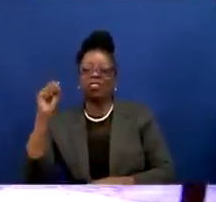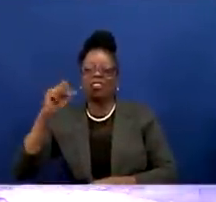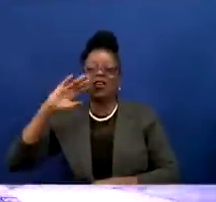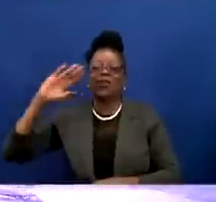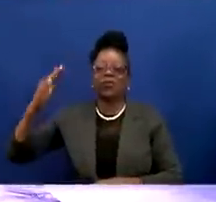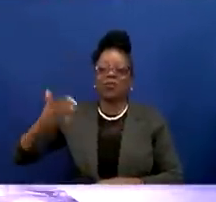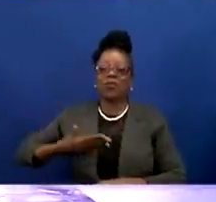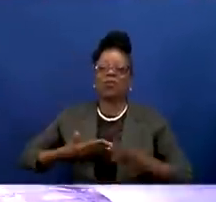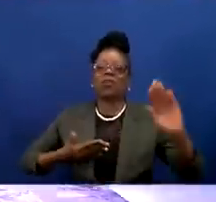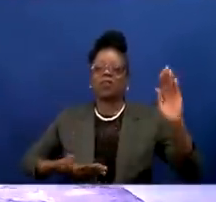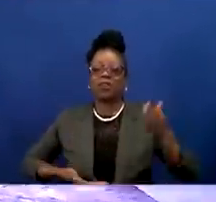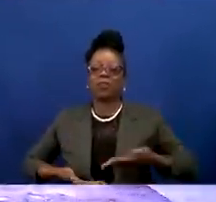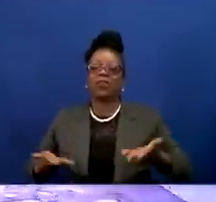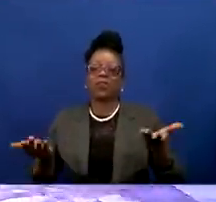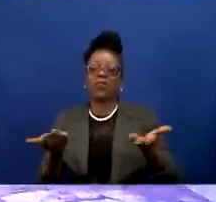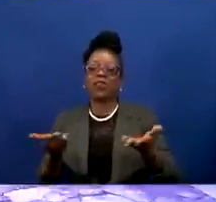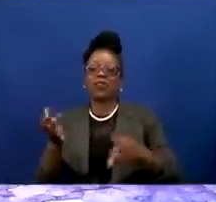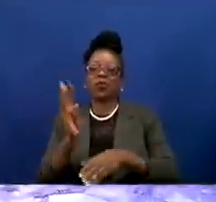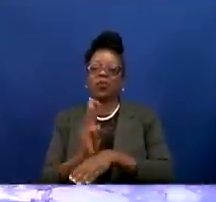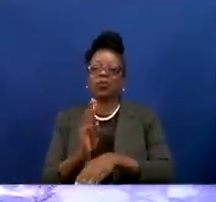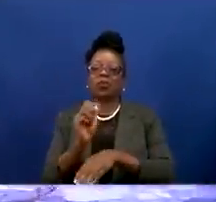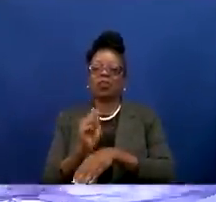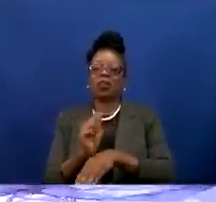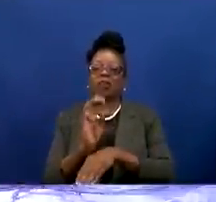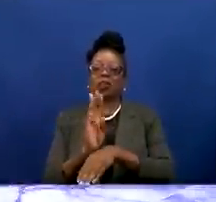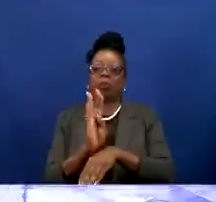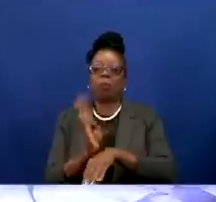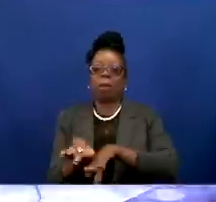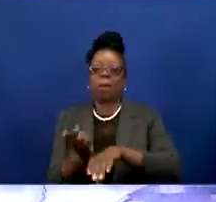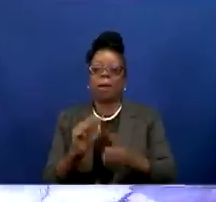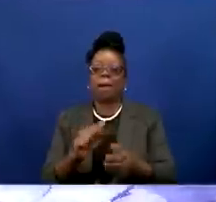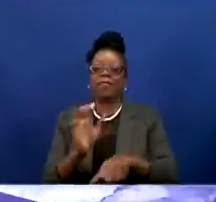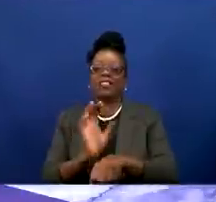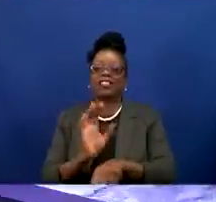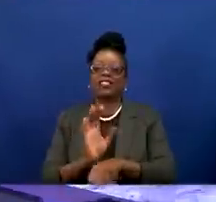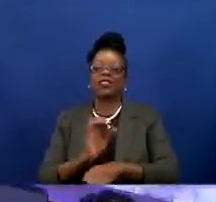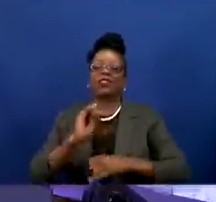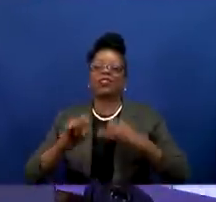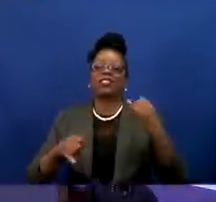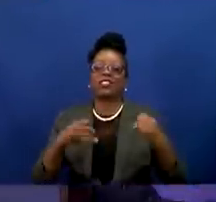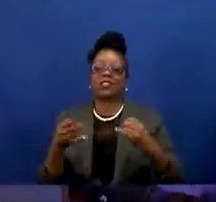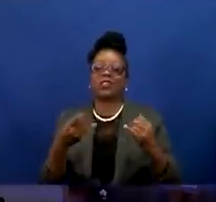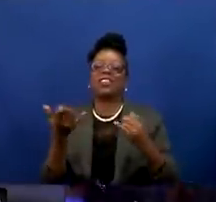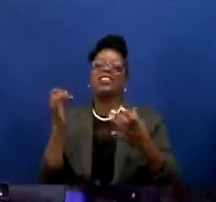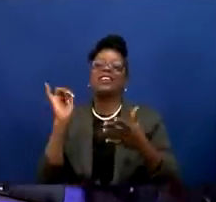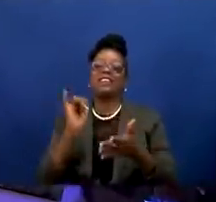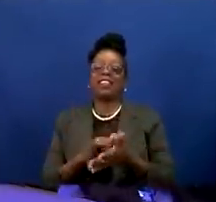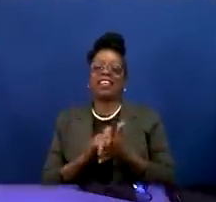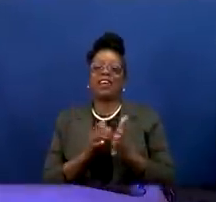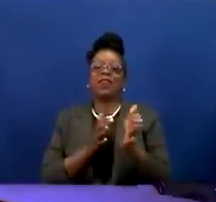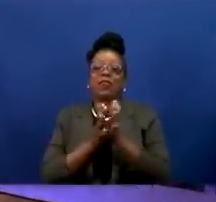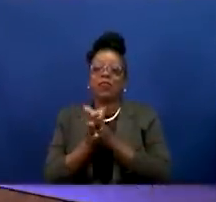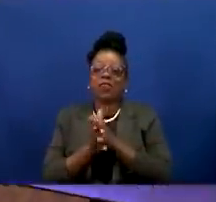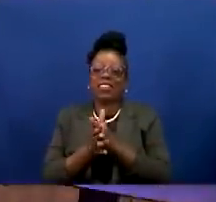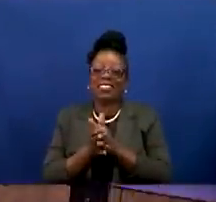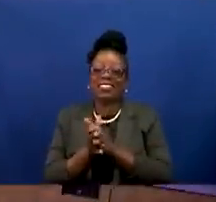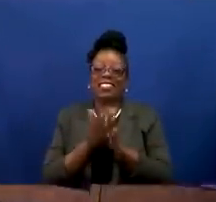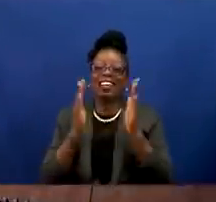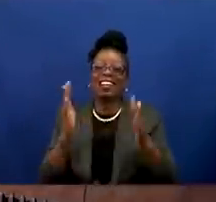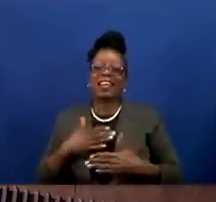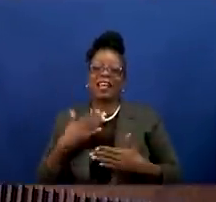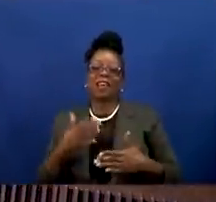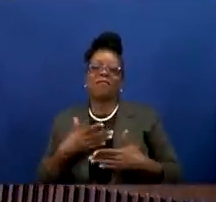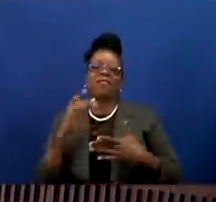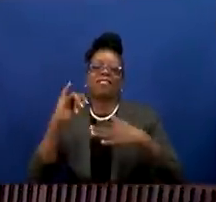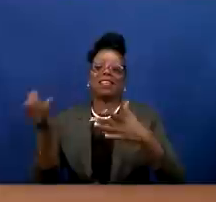Welcome you here to Wheeler Avenue Baptist Church, and what a joy it is for us to do just that. We're certainly excited that God has given